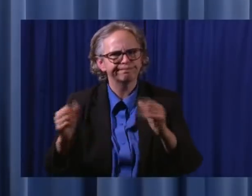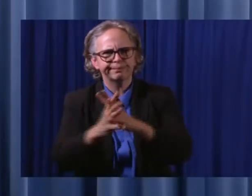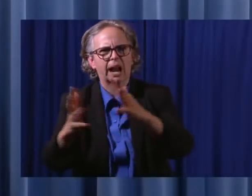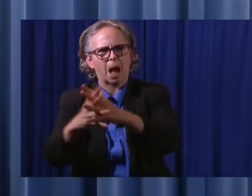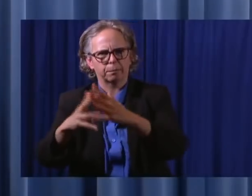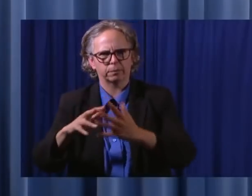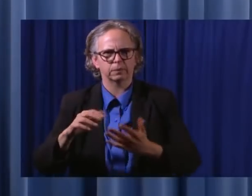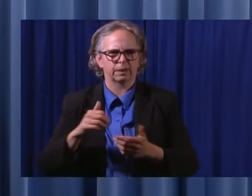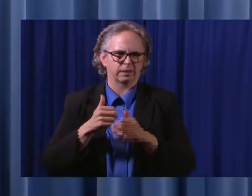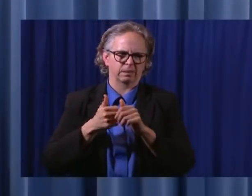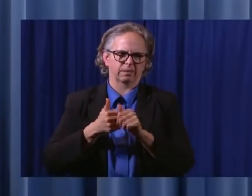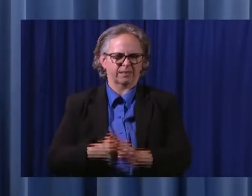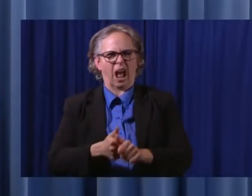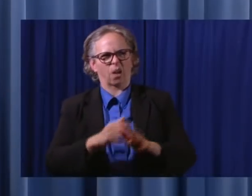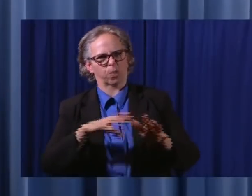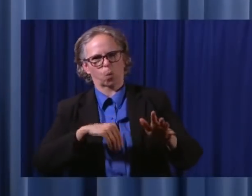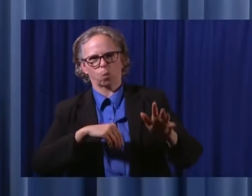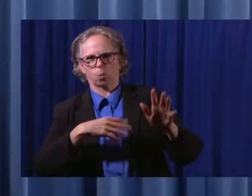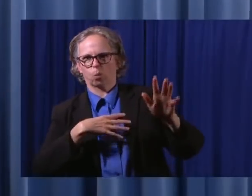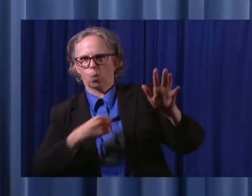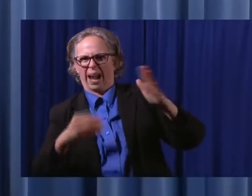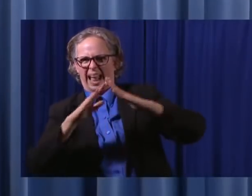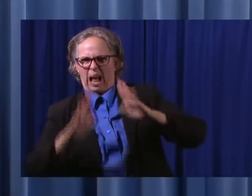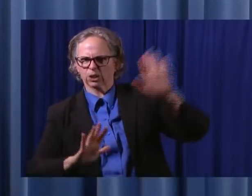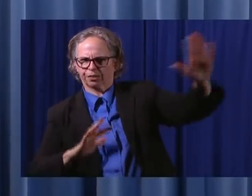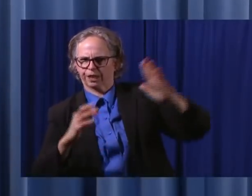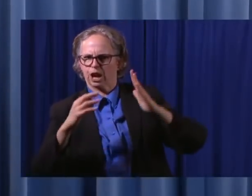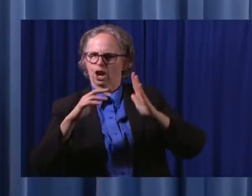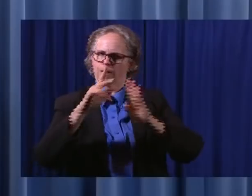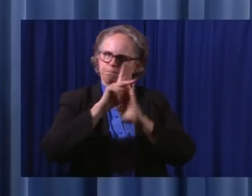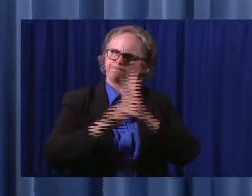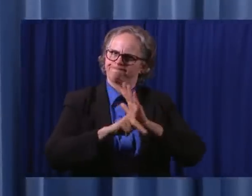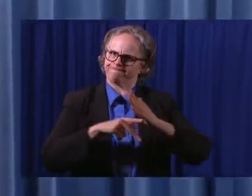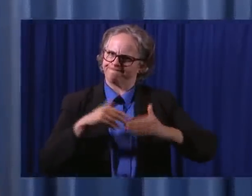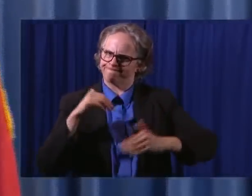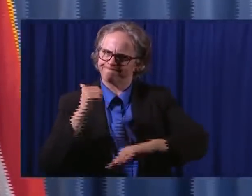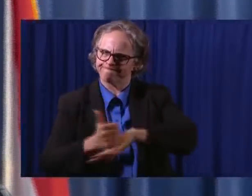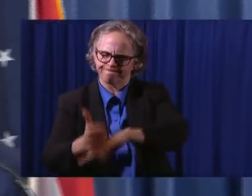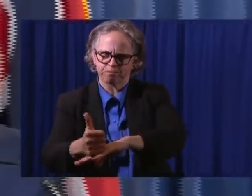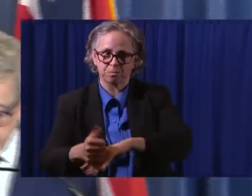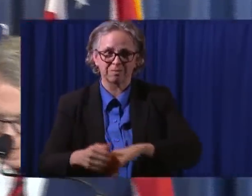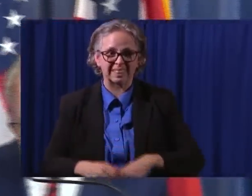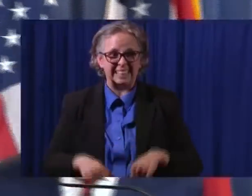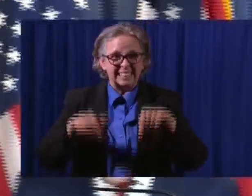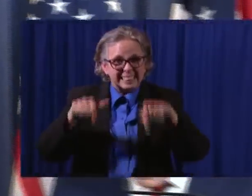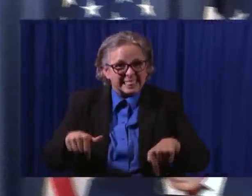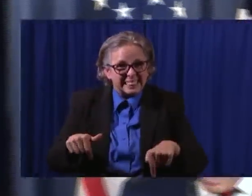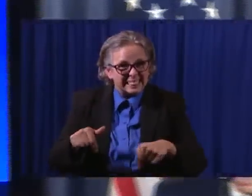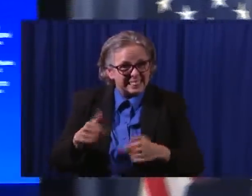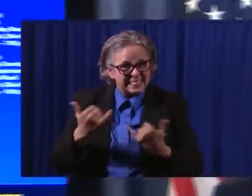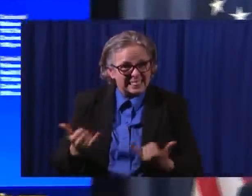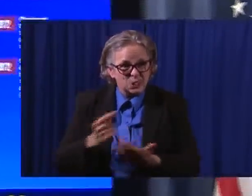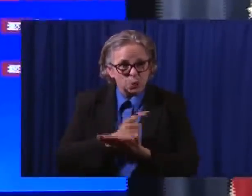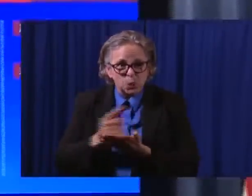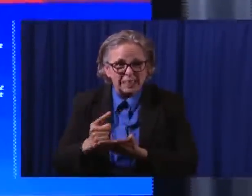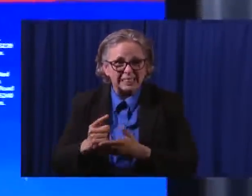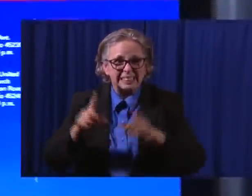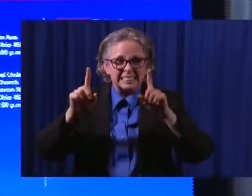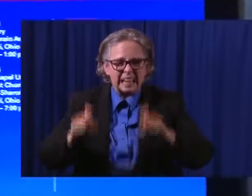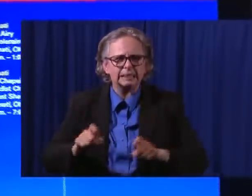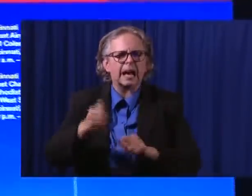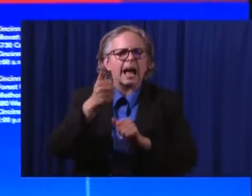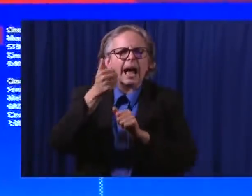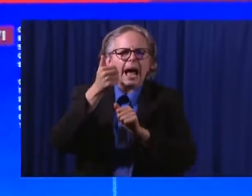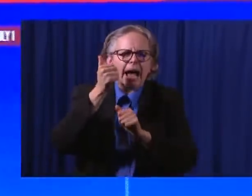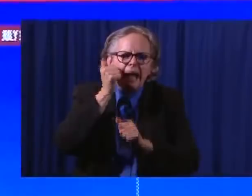The Guard will be testing every day this week in Cincinnati, every day this week in Cincinnati. And on some days this